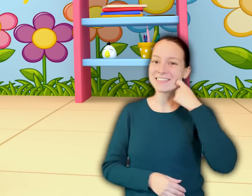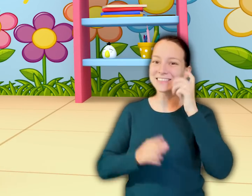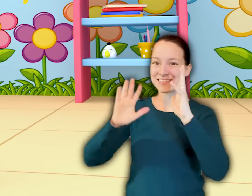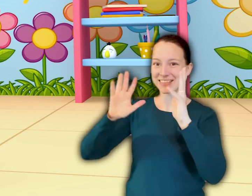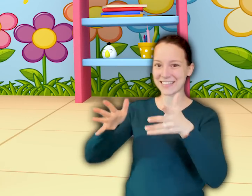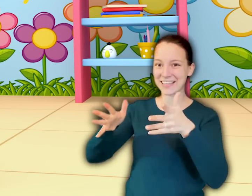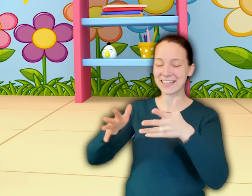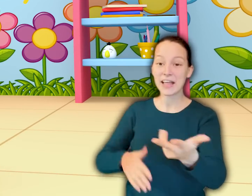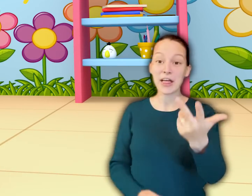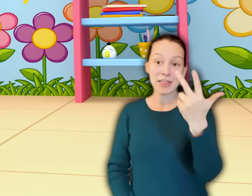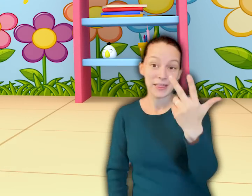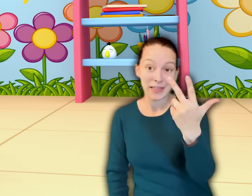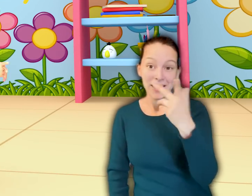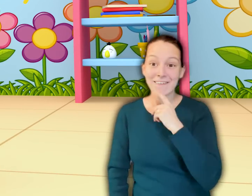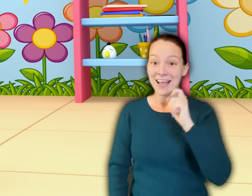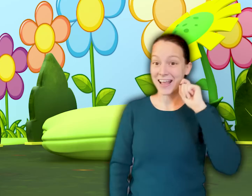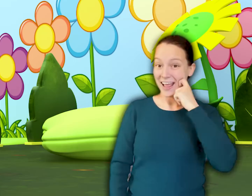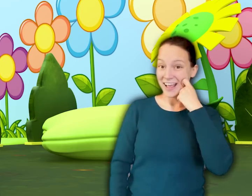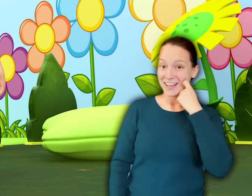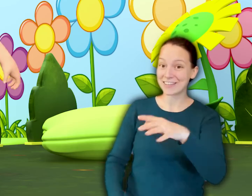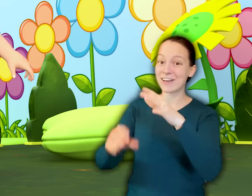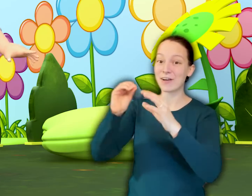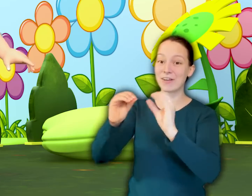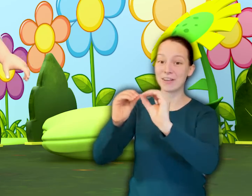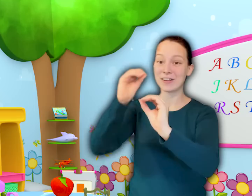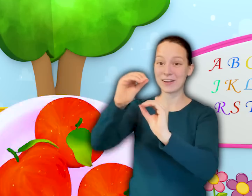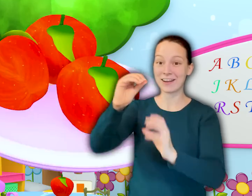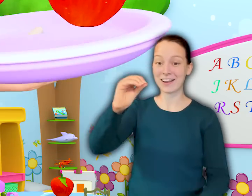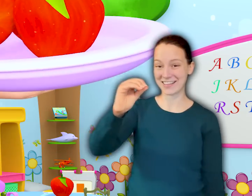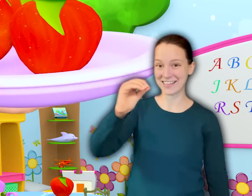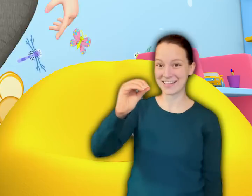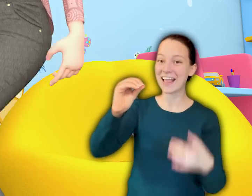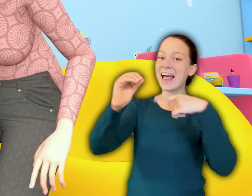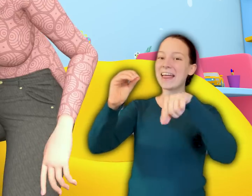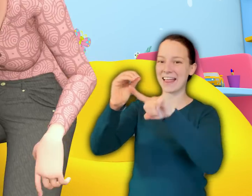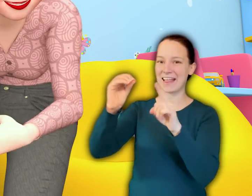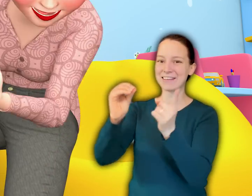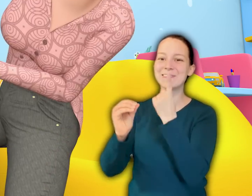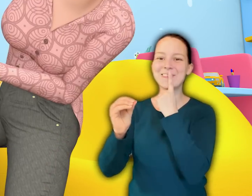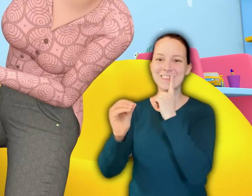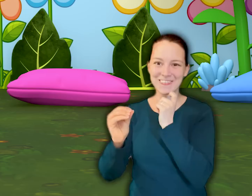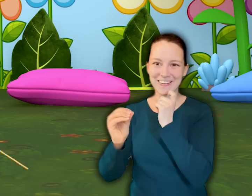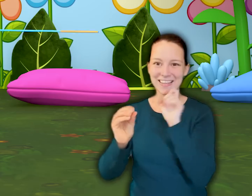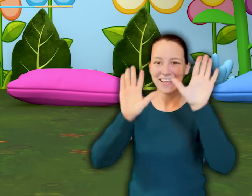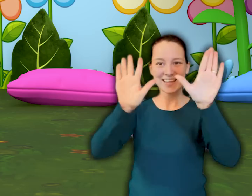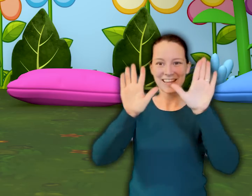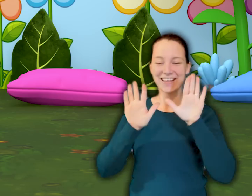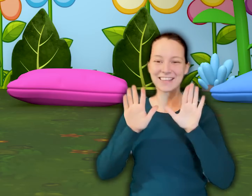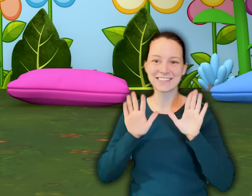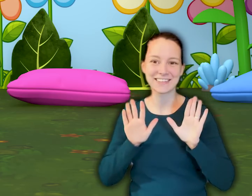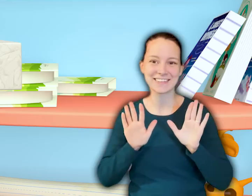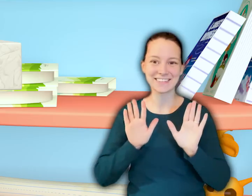red apples remained three red apples were on my plate also